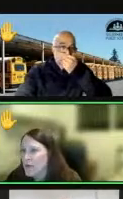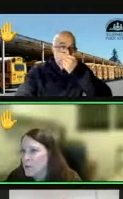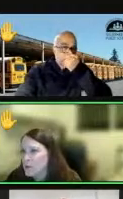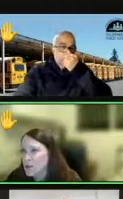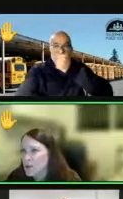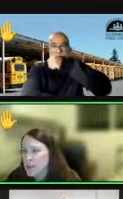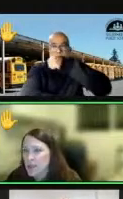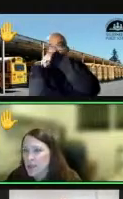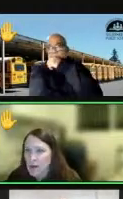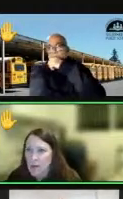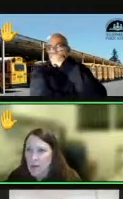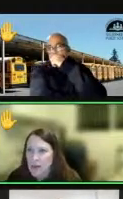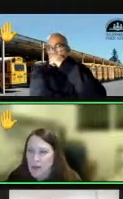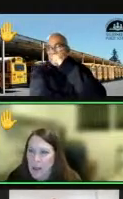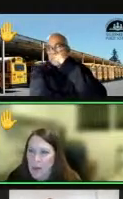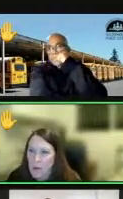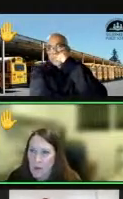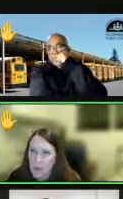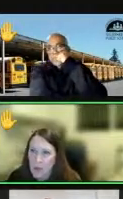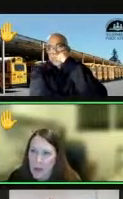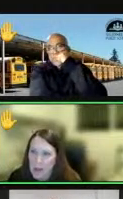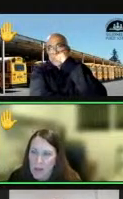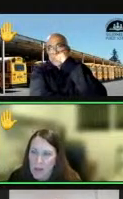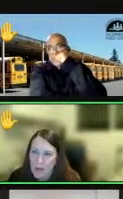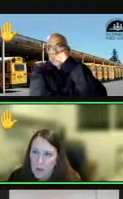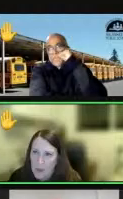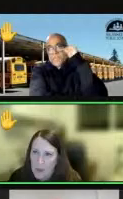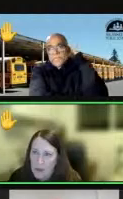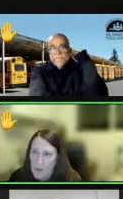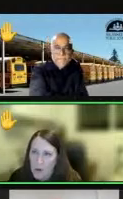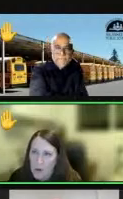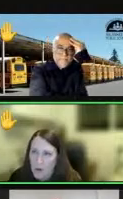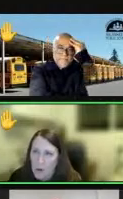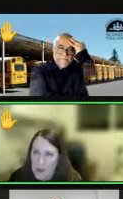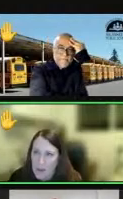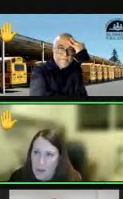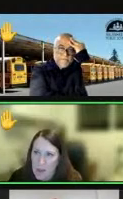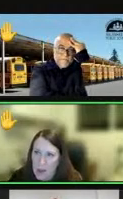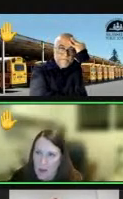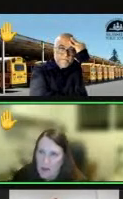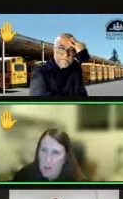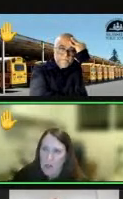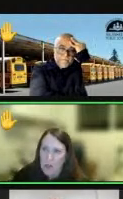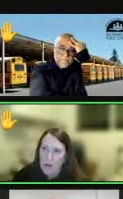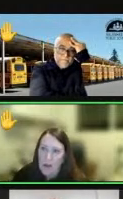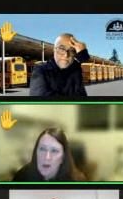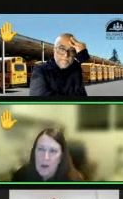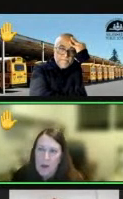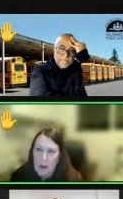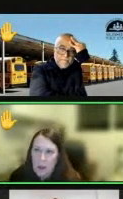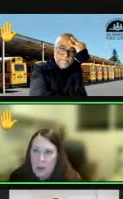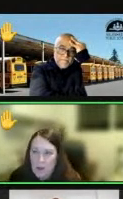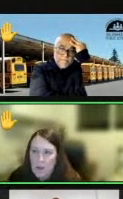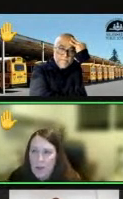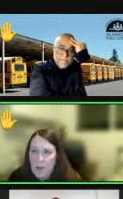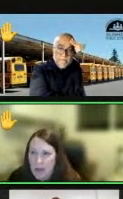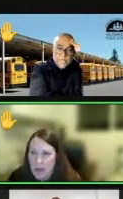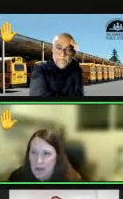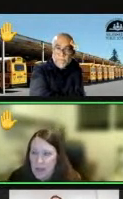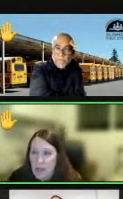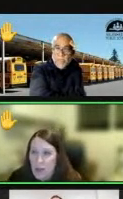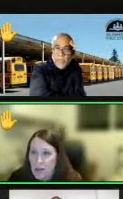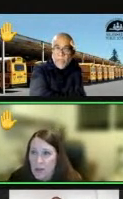have just an additional comment. And I know when we were talking about different raises for Superintendent Perry over the years, you know, sometimes